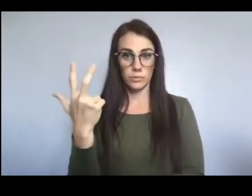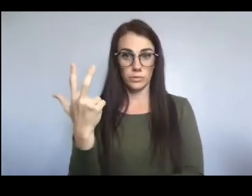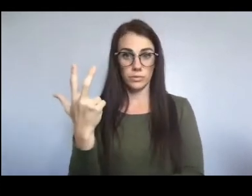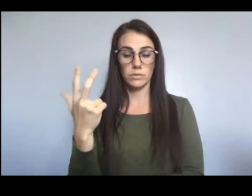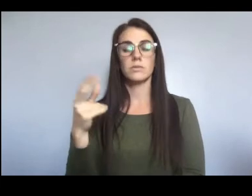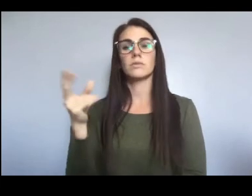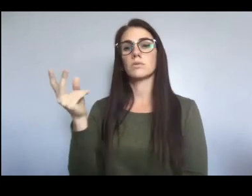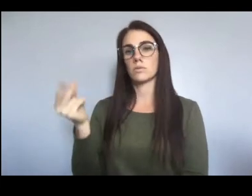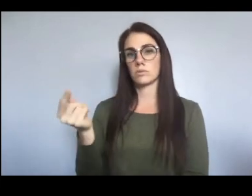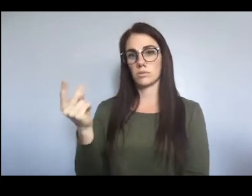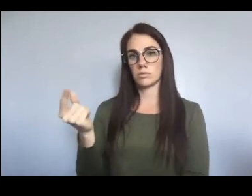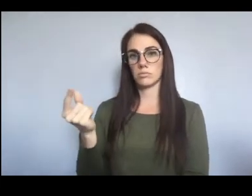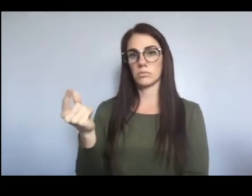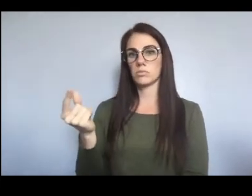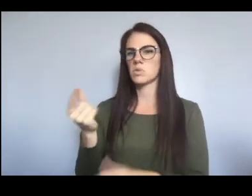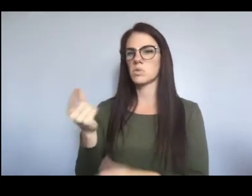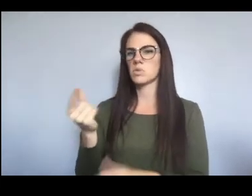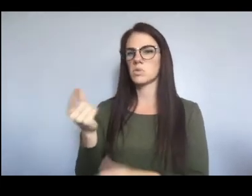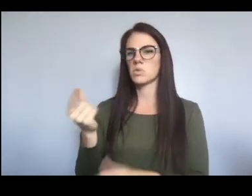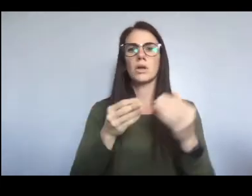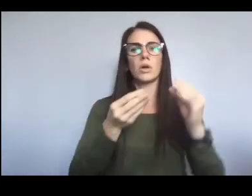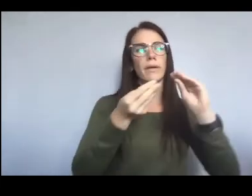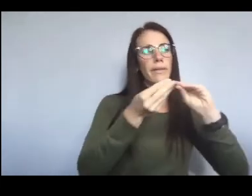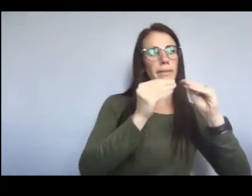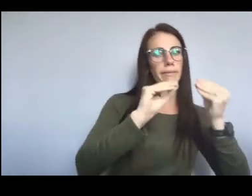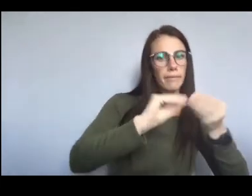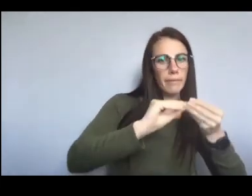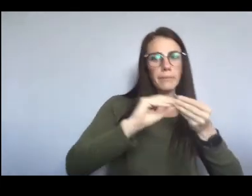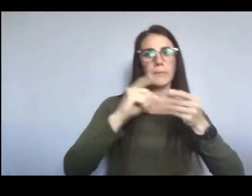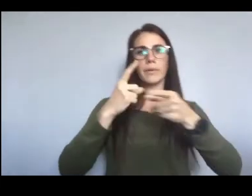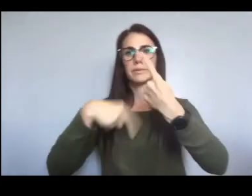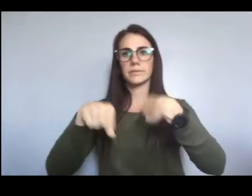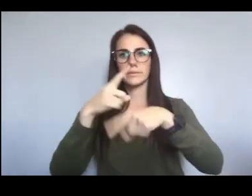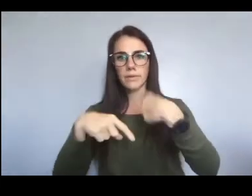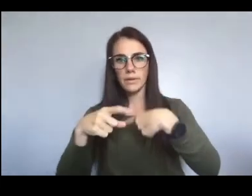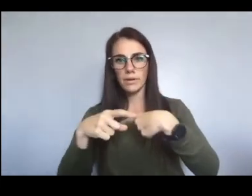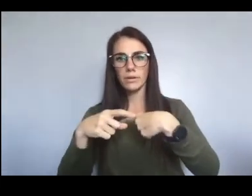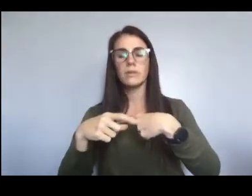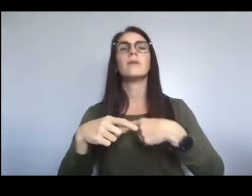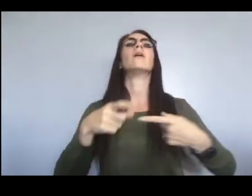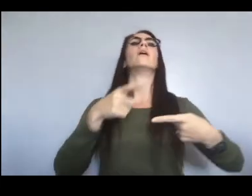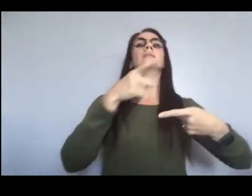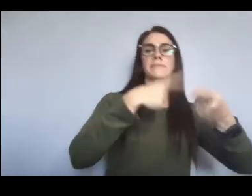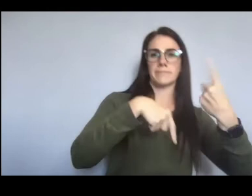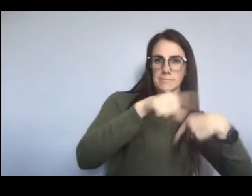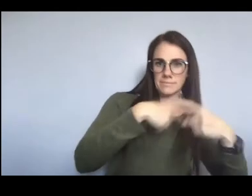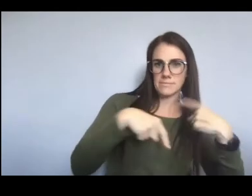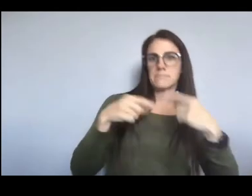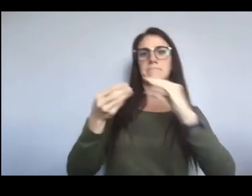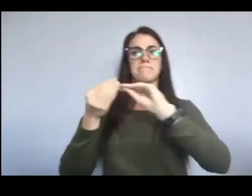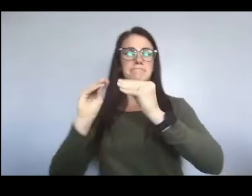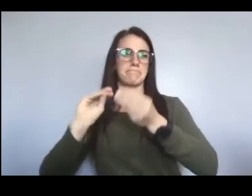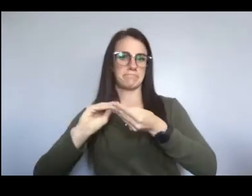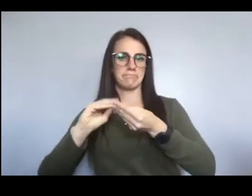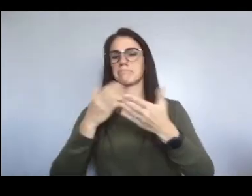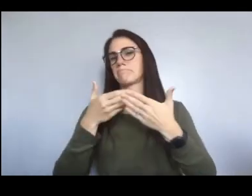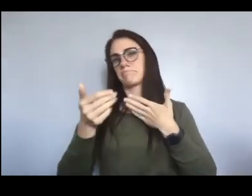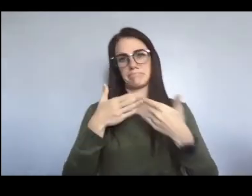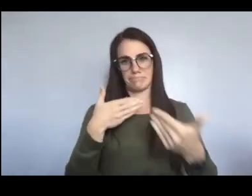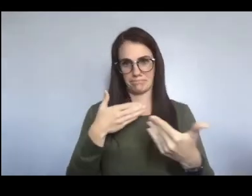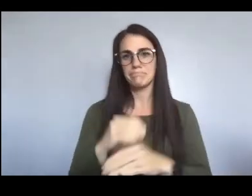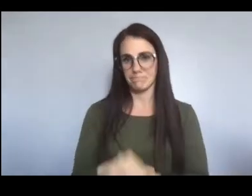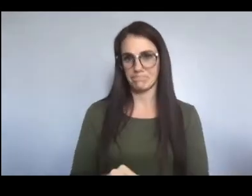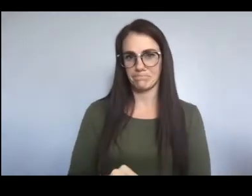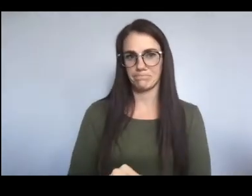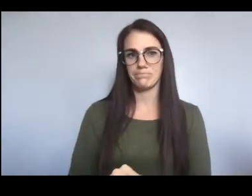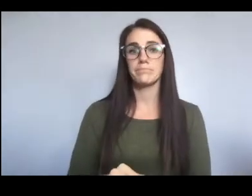So you can sign cat 2 or dog 3. So it doesn't matter if you produce the number